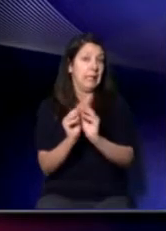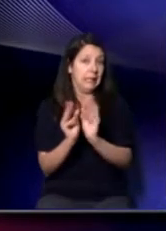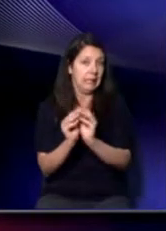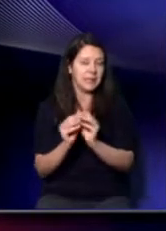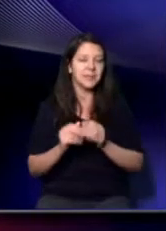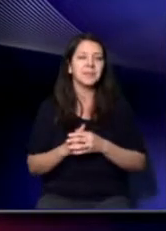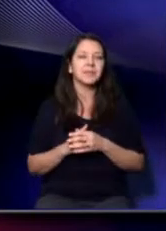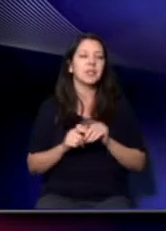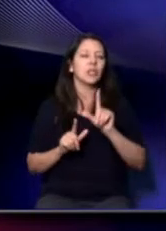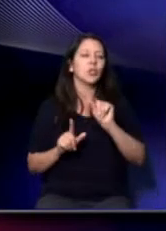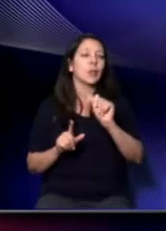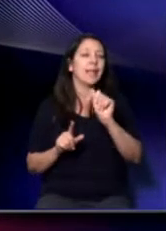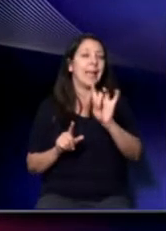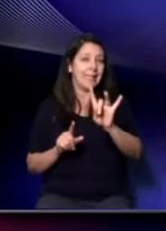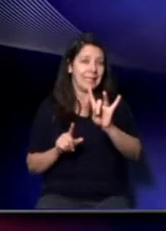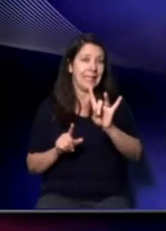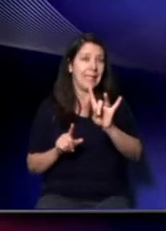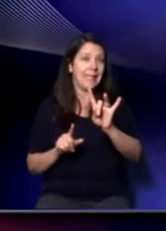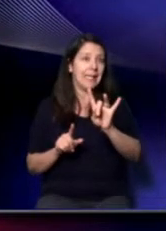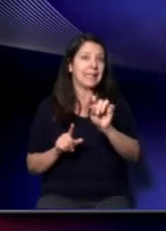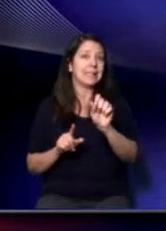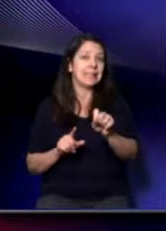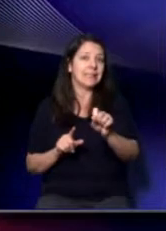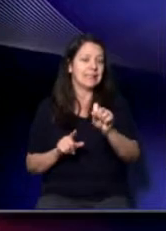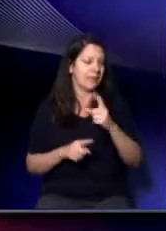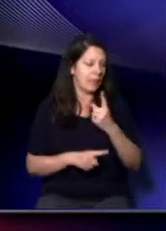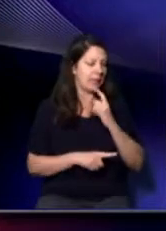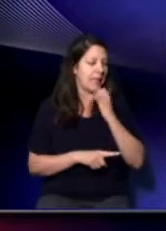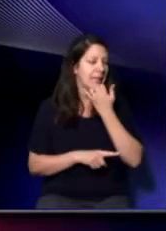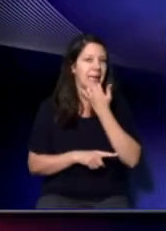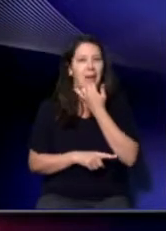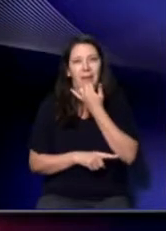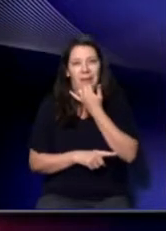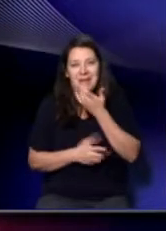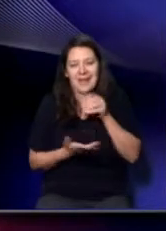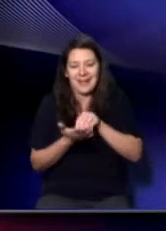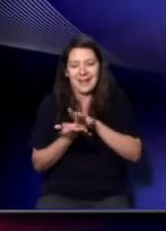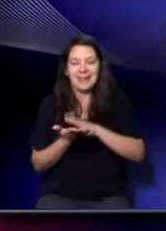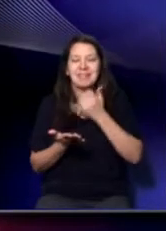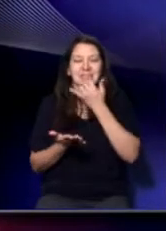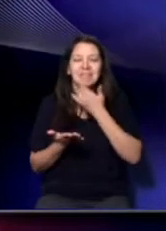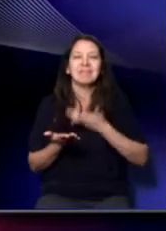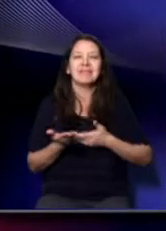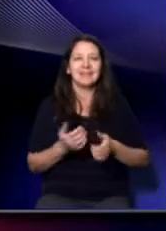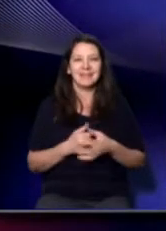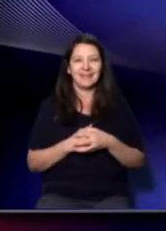In 2018 it is, there's a typo. Yeah, yeah, no worries.